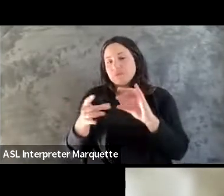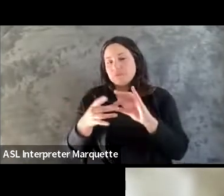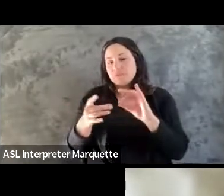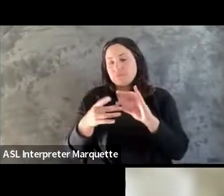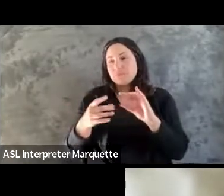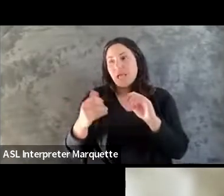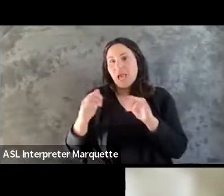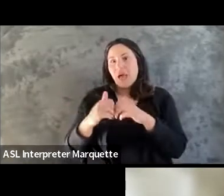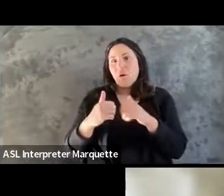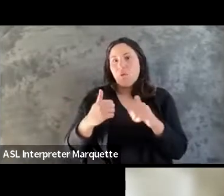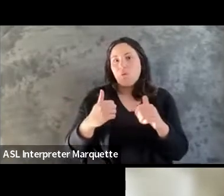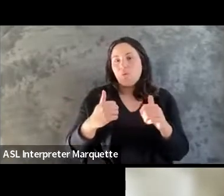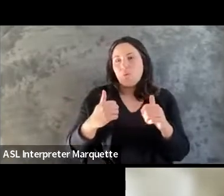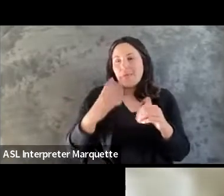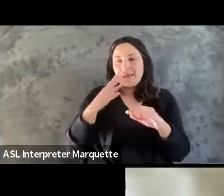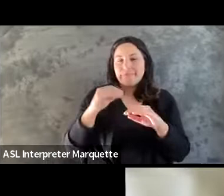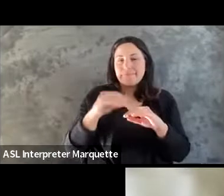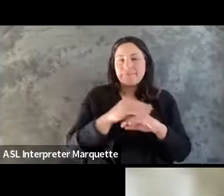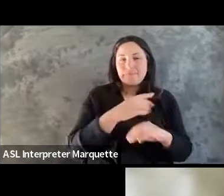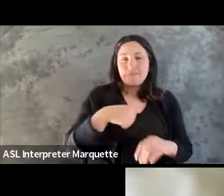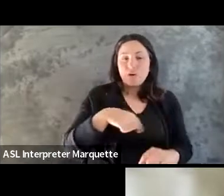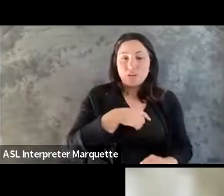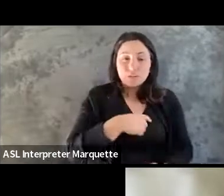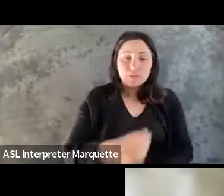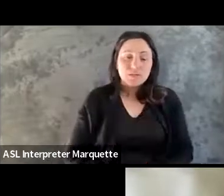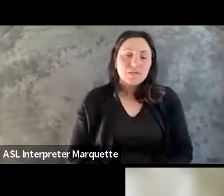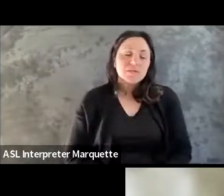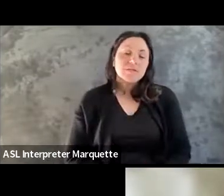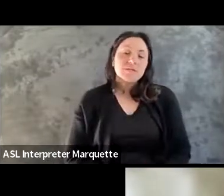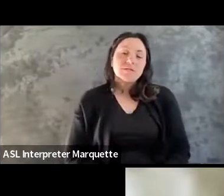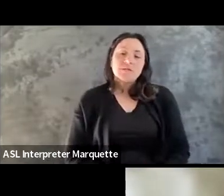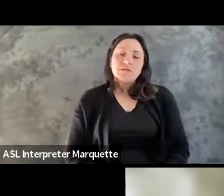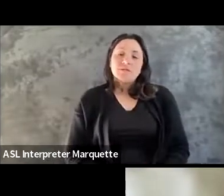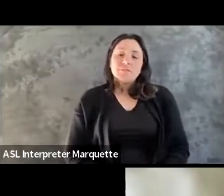like. I also wanted to